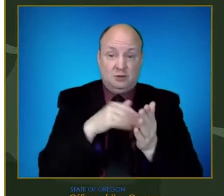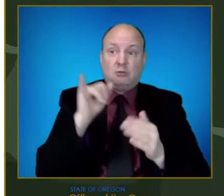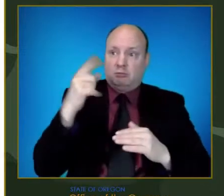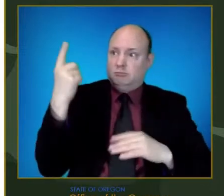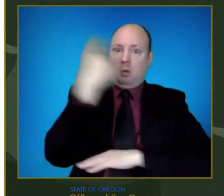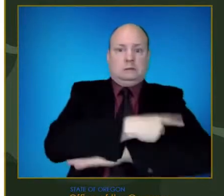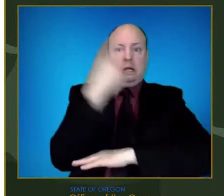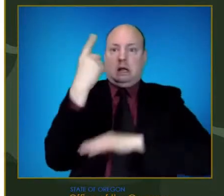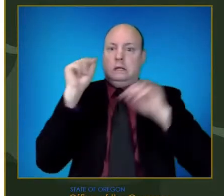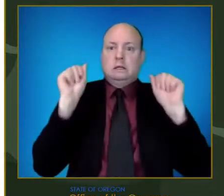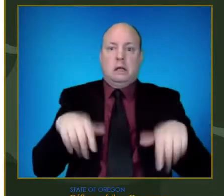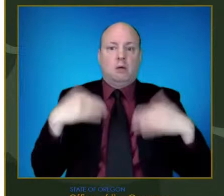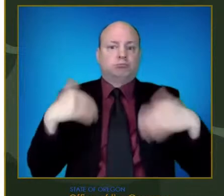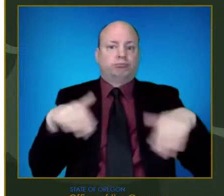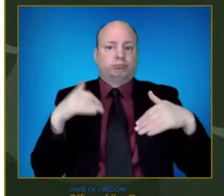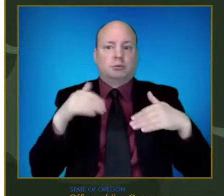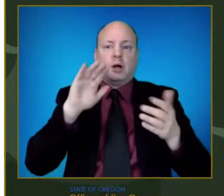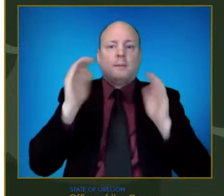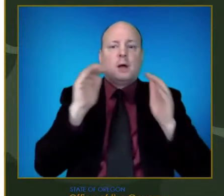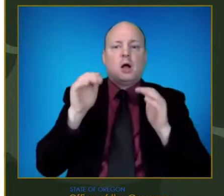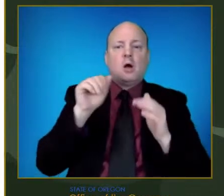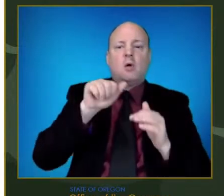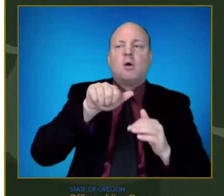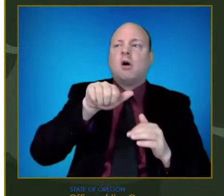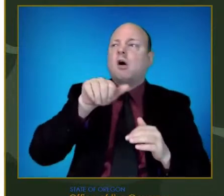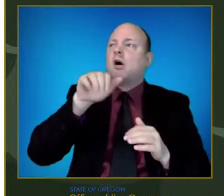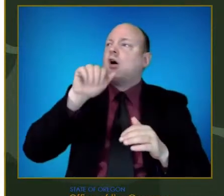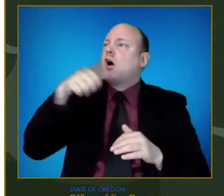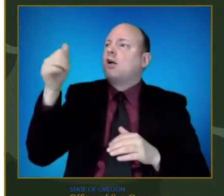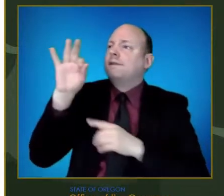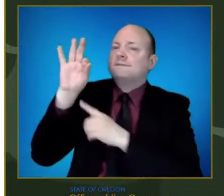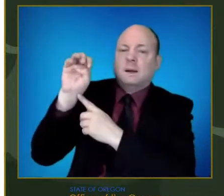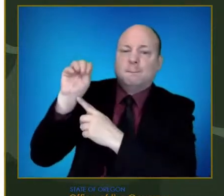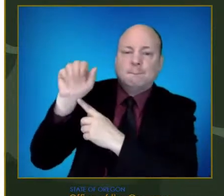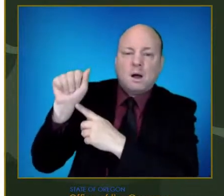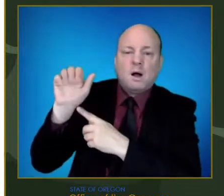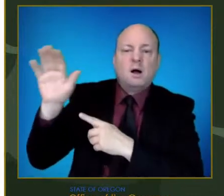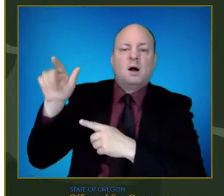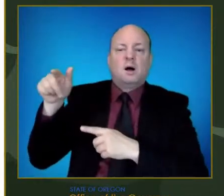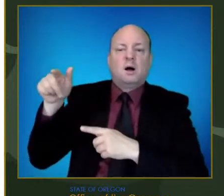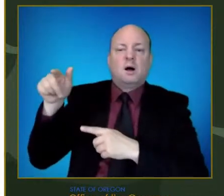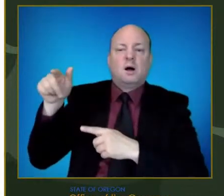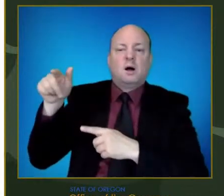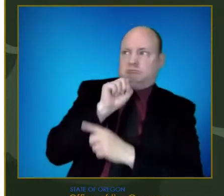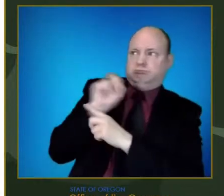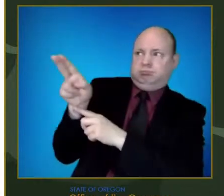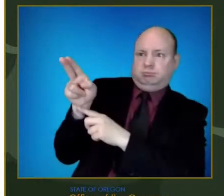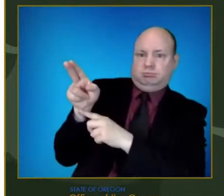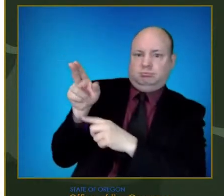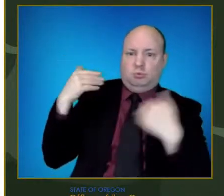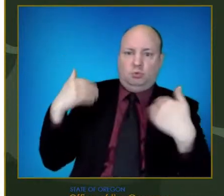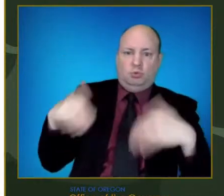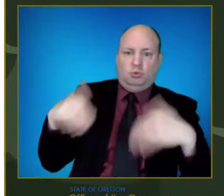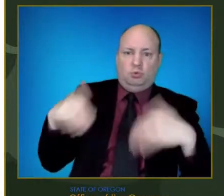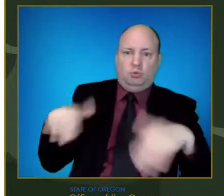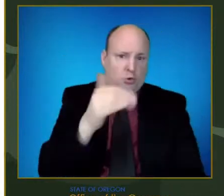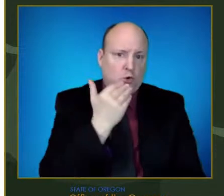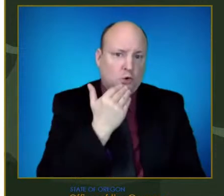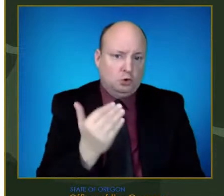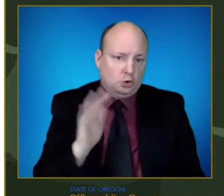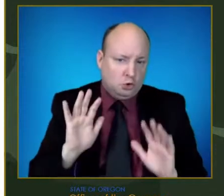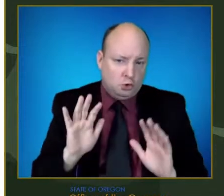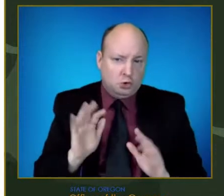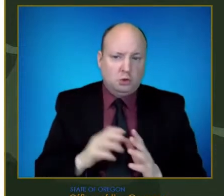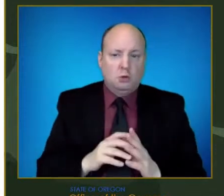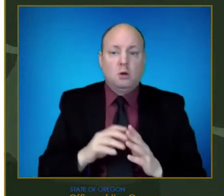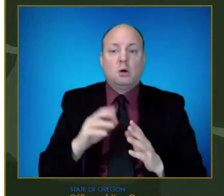across the country, and it's amongst the highest performing sites in the nation. But this temporary Johnson & Johnson supply disruption isn't keeping us from